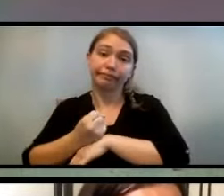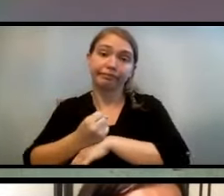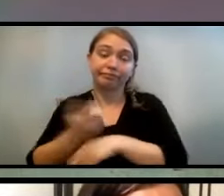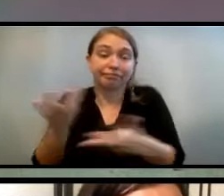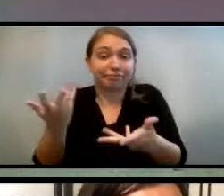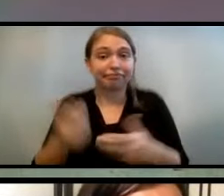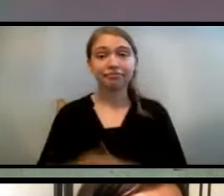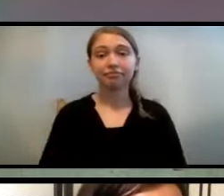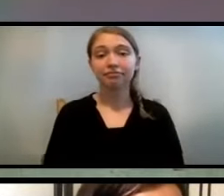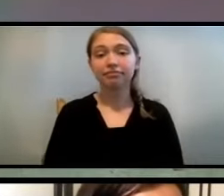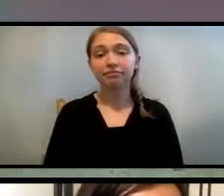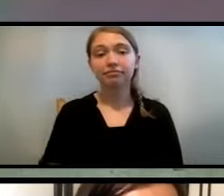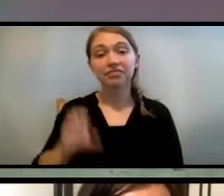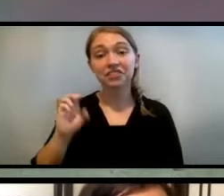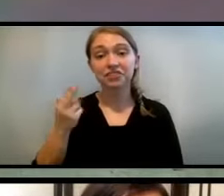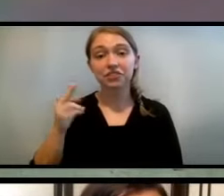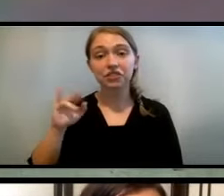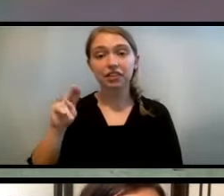Chinelo?